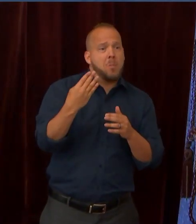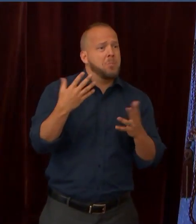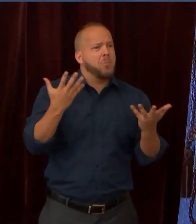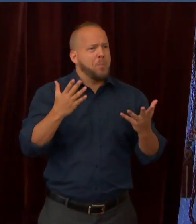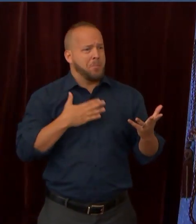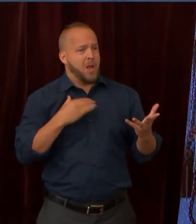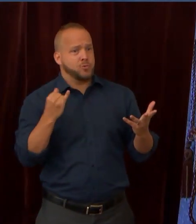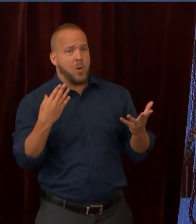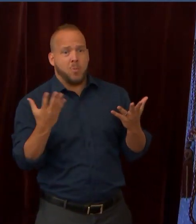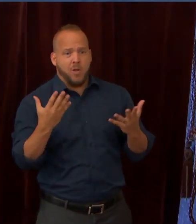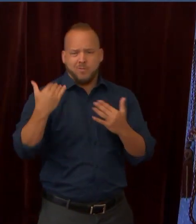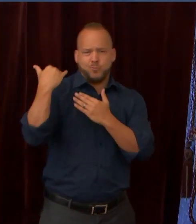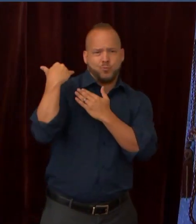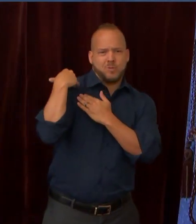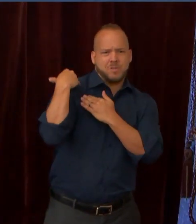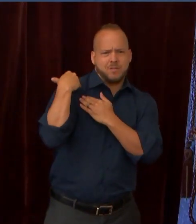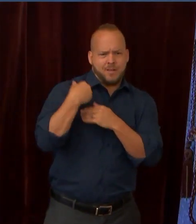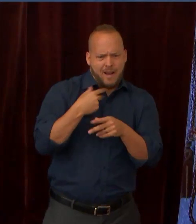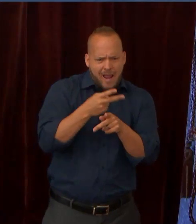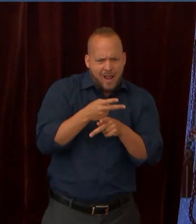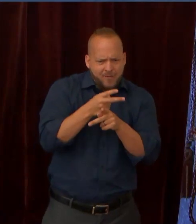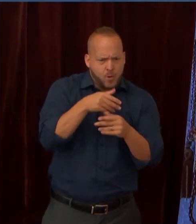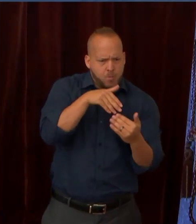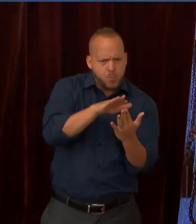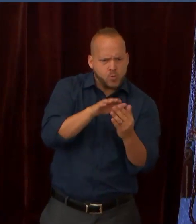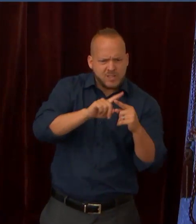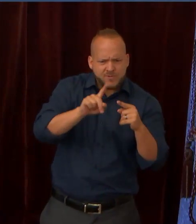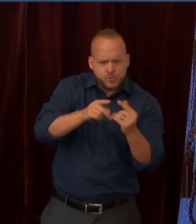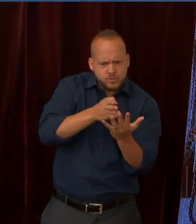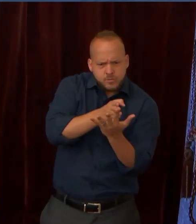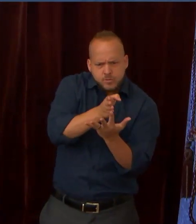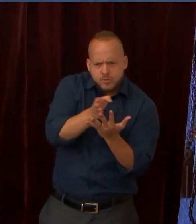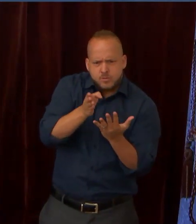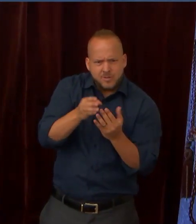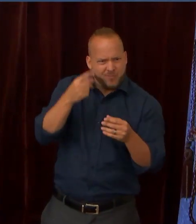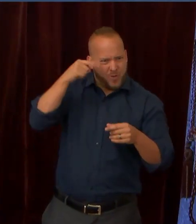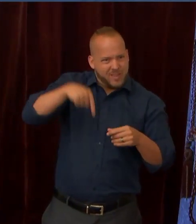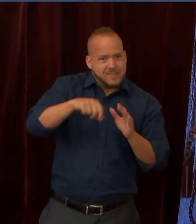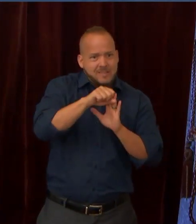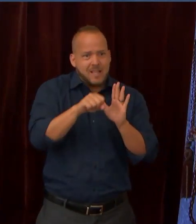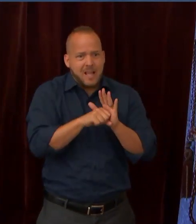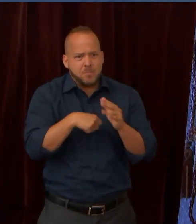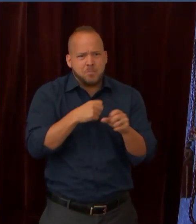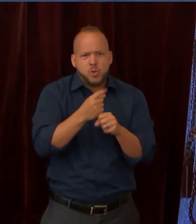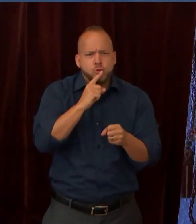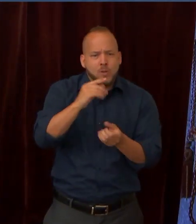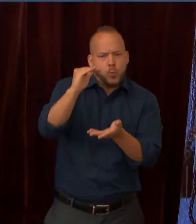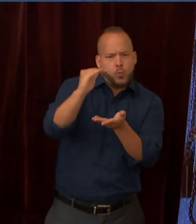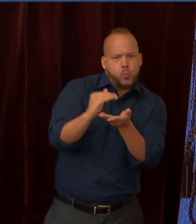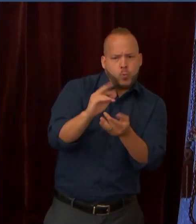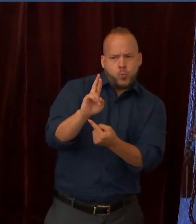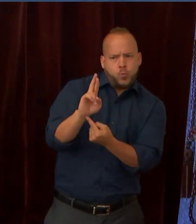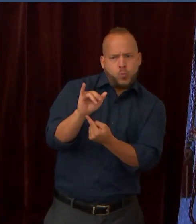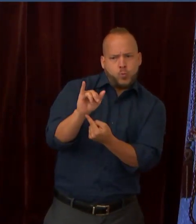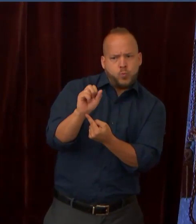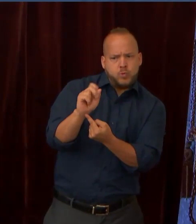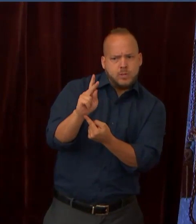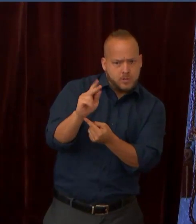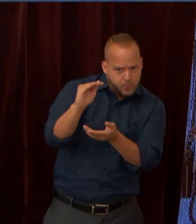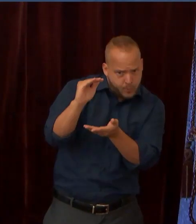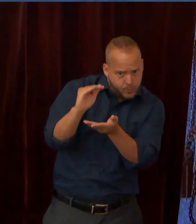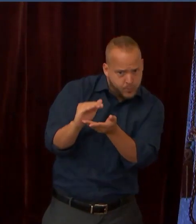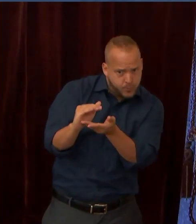designed approaches to try to reduce the risk of transmission. This is quite established in American